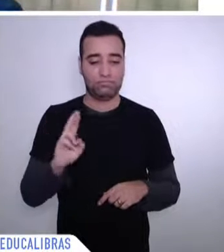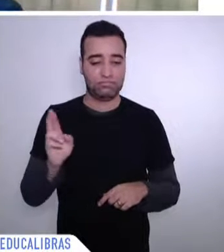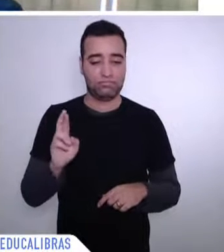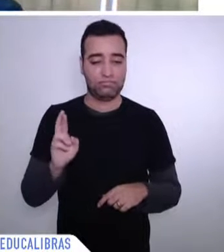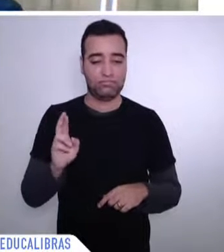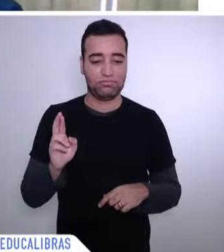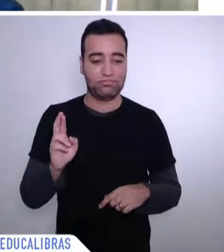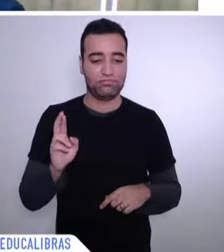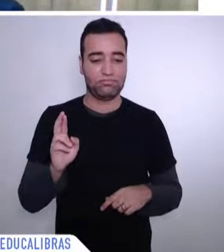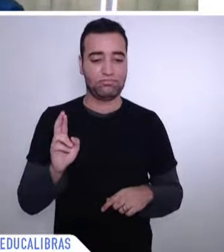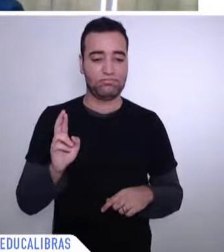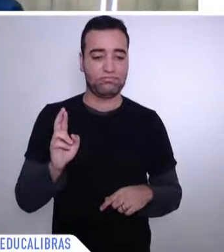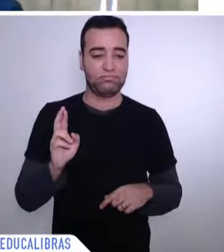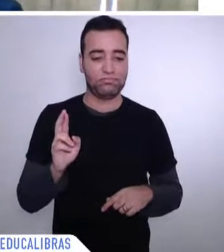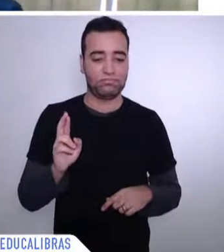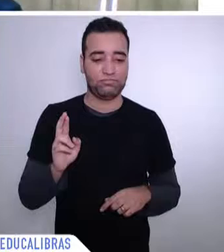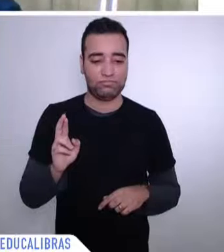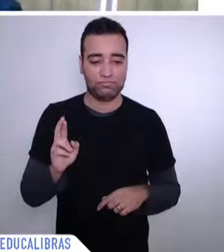4,000 billion reais